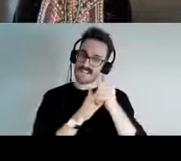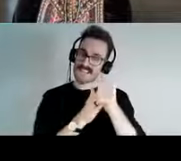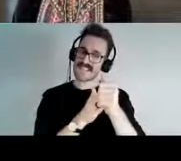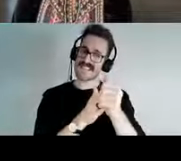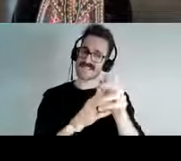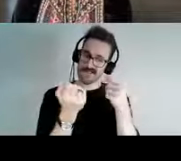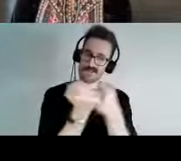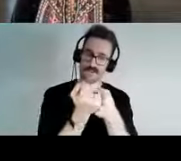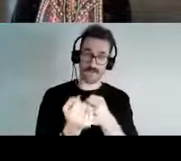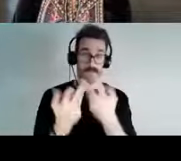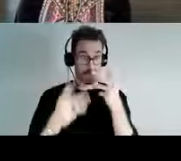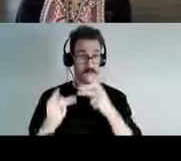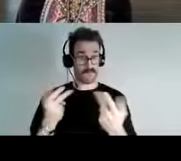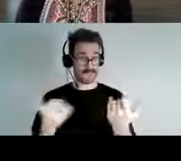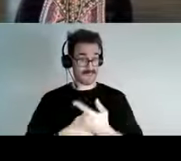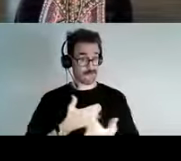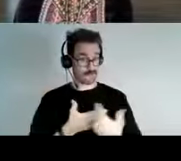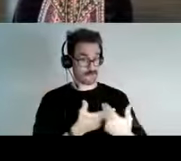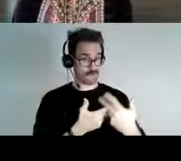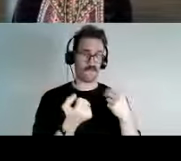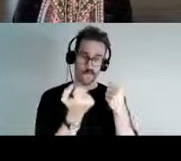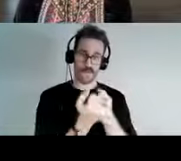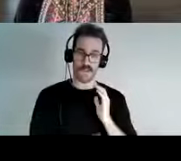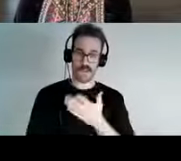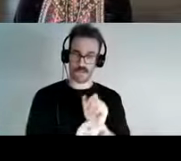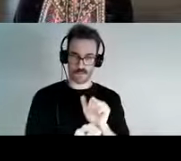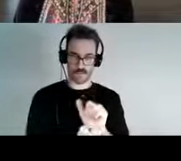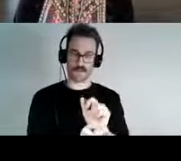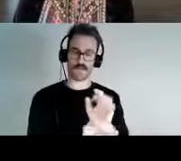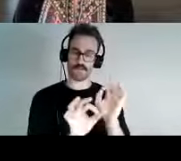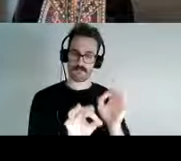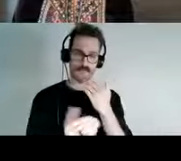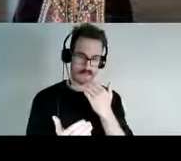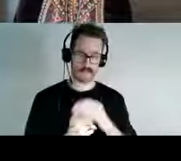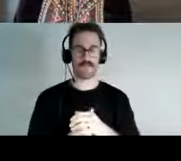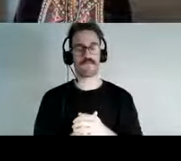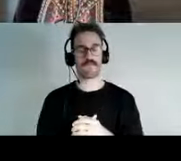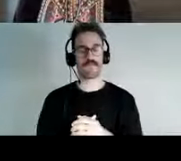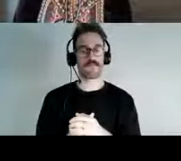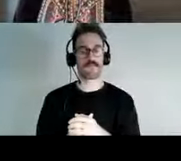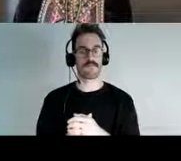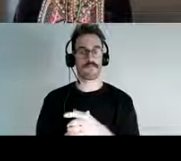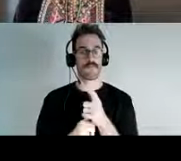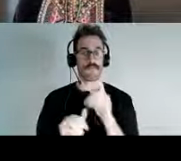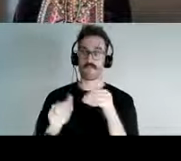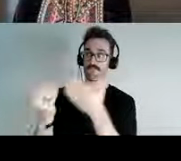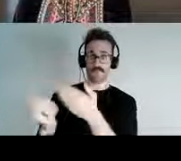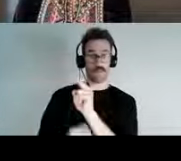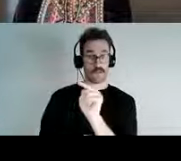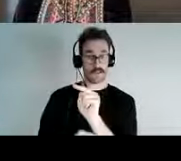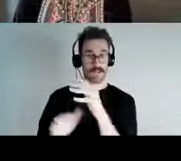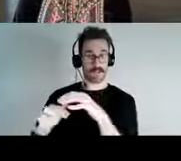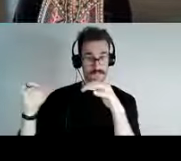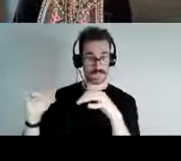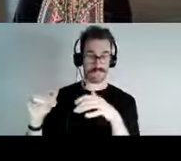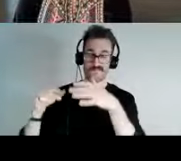call supported our work. We were very encouraged when the Canadian delegate to the United Nations announced that the door was open to